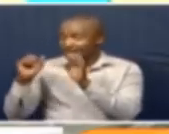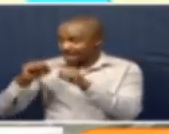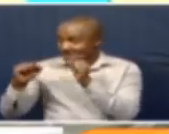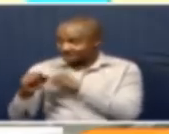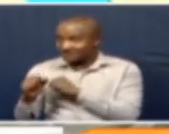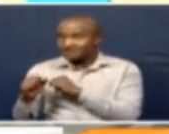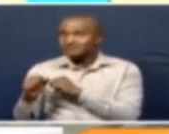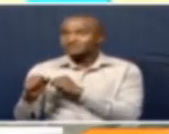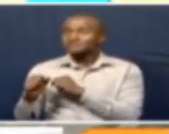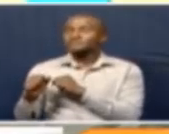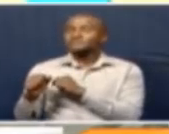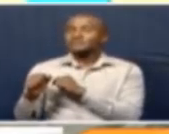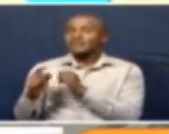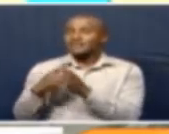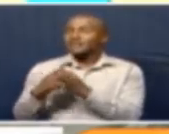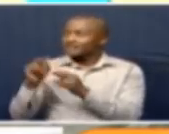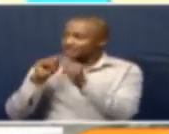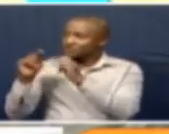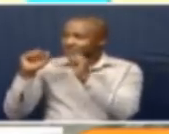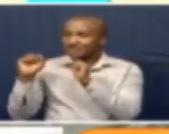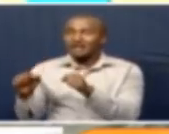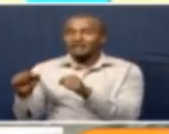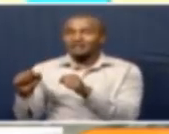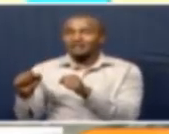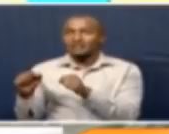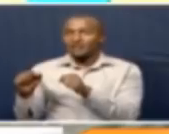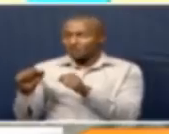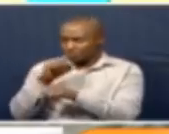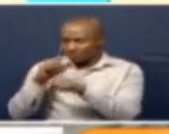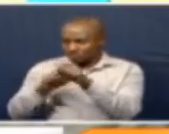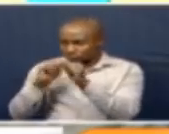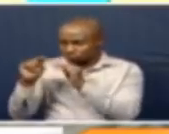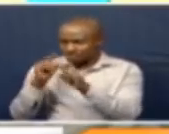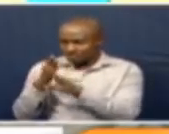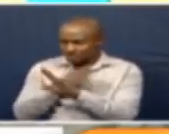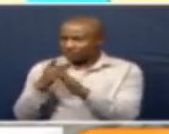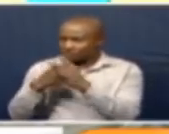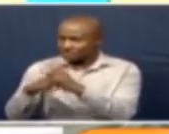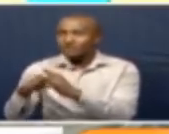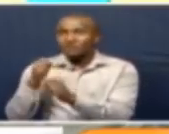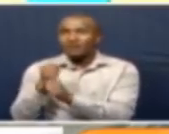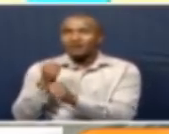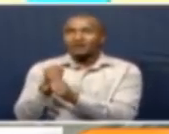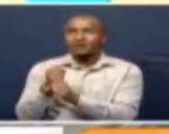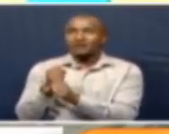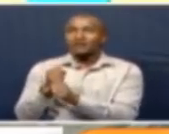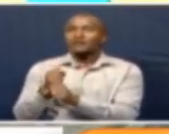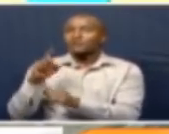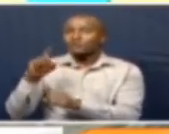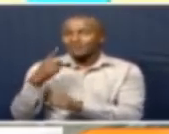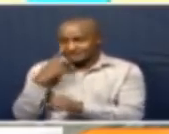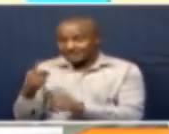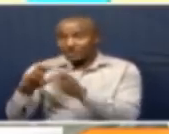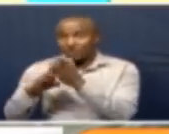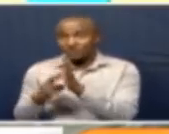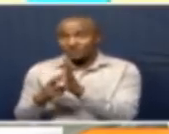strong reputation, then you can negotiate. Now, as you negotiate, before you commence any work, make sure that you can see that contract